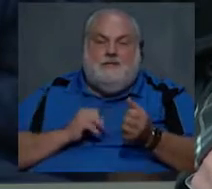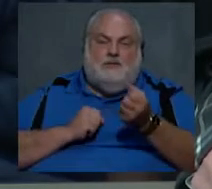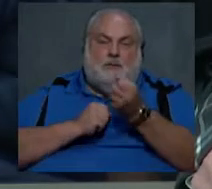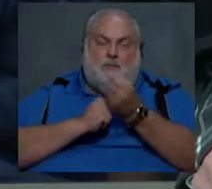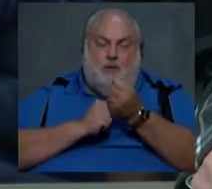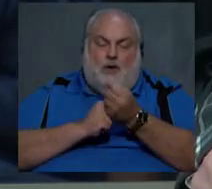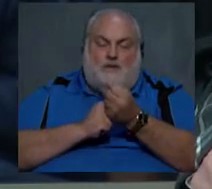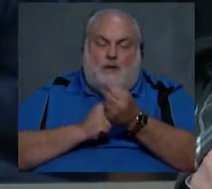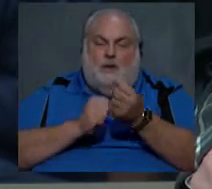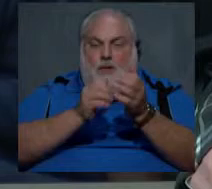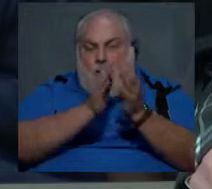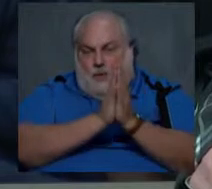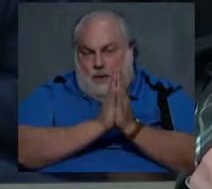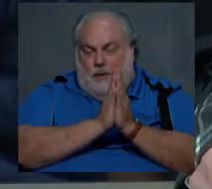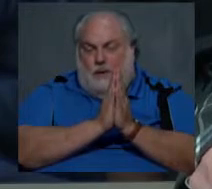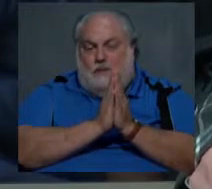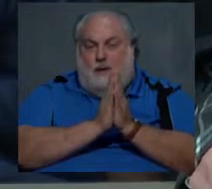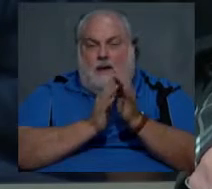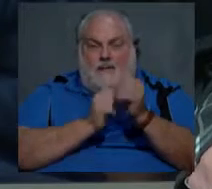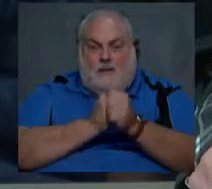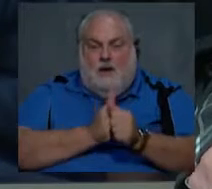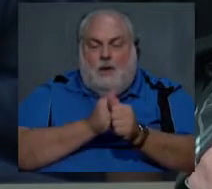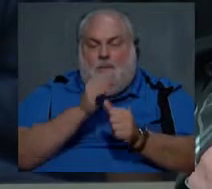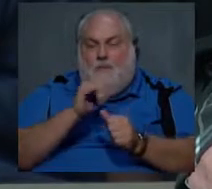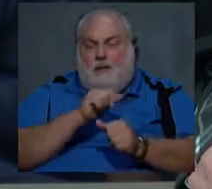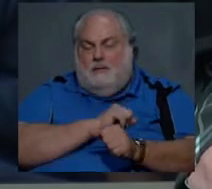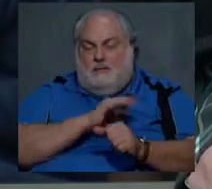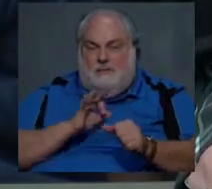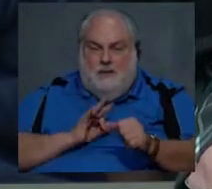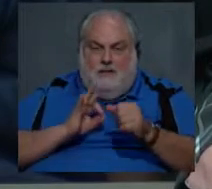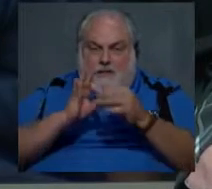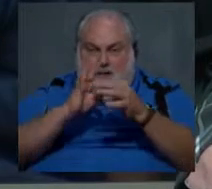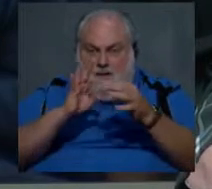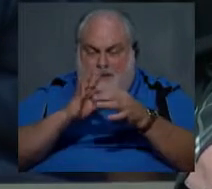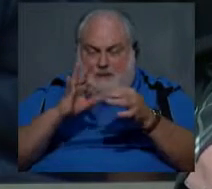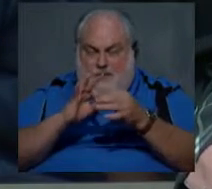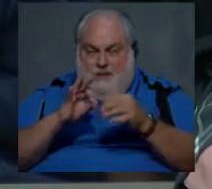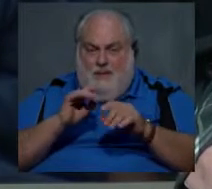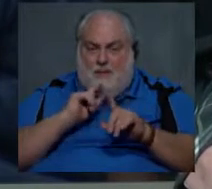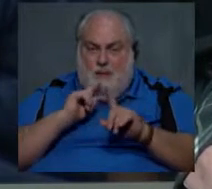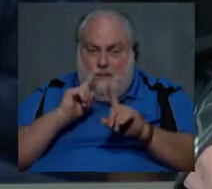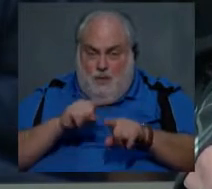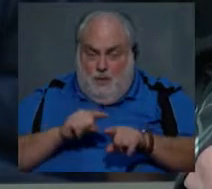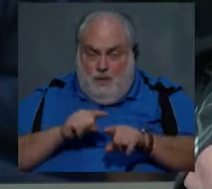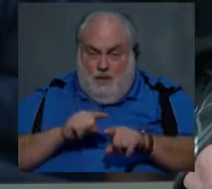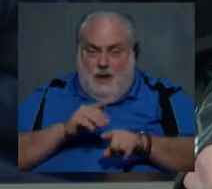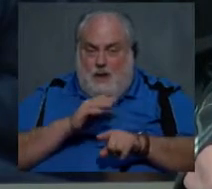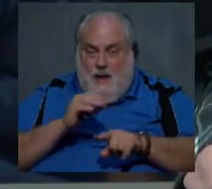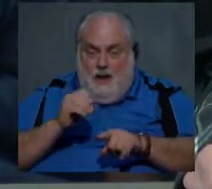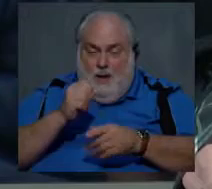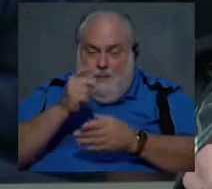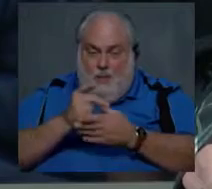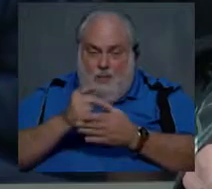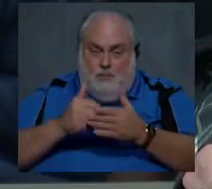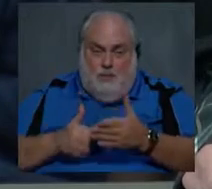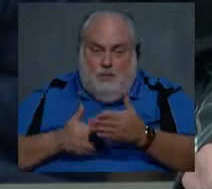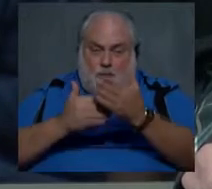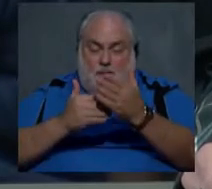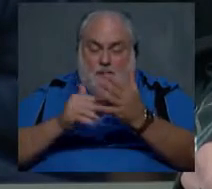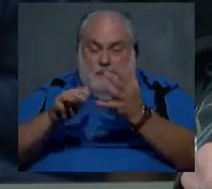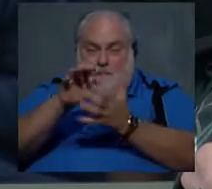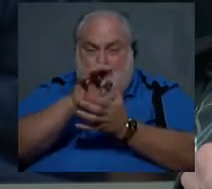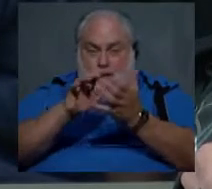subject to compliance with the comments and conditions as outlined in paragraphs D, E, and F of the agenda staff report. Staff recommends a proposed use